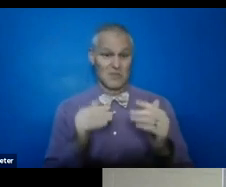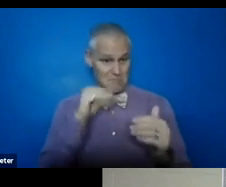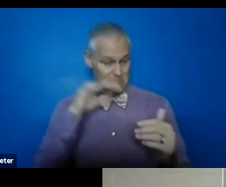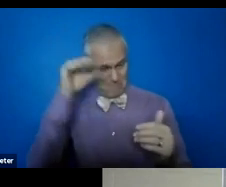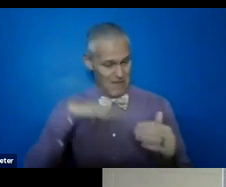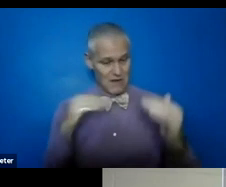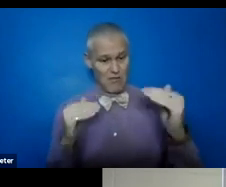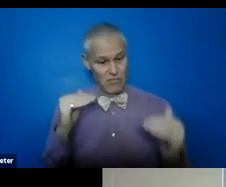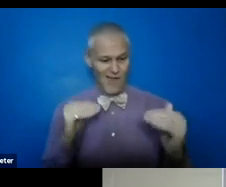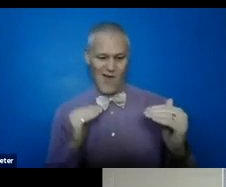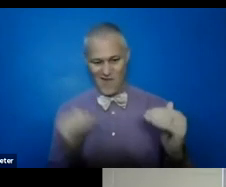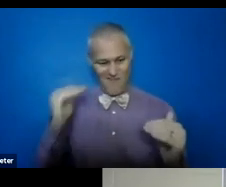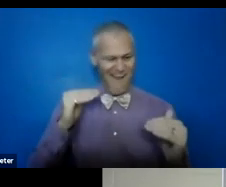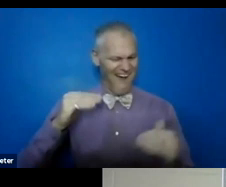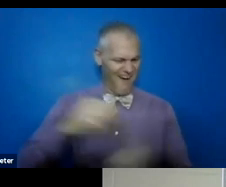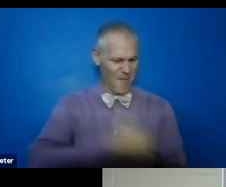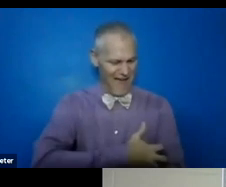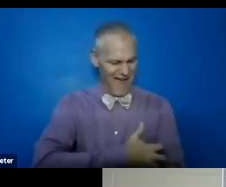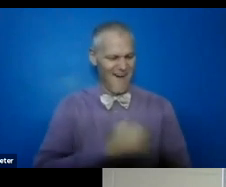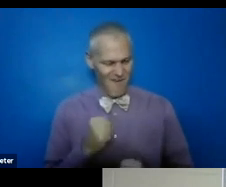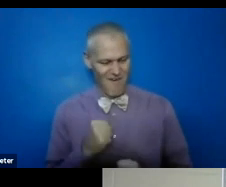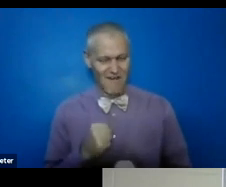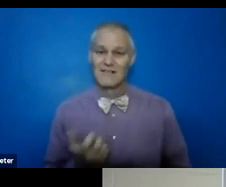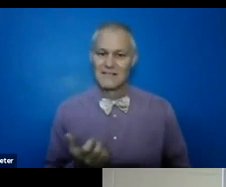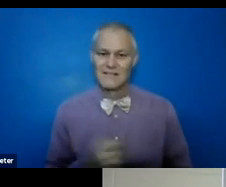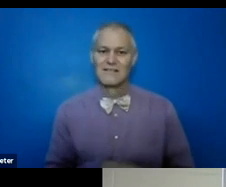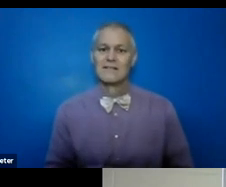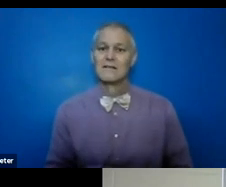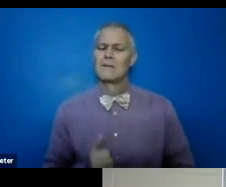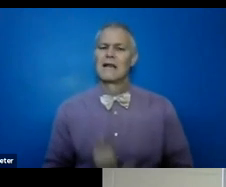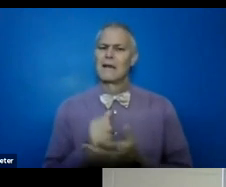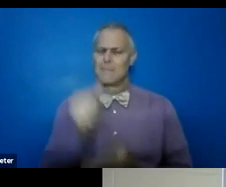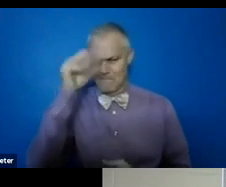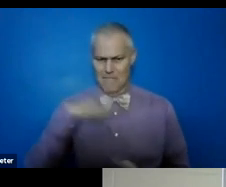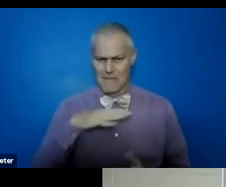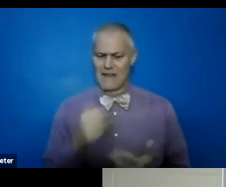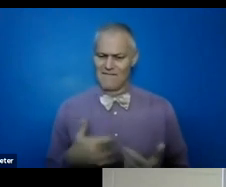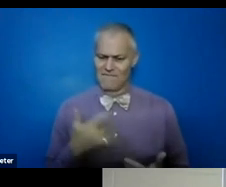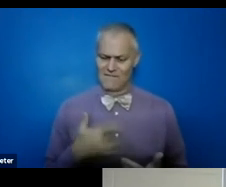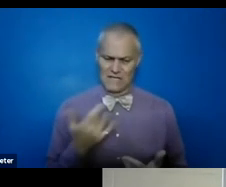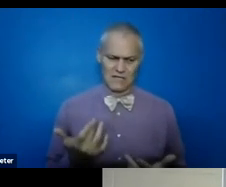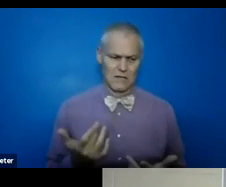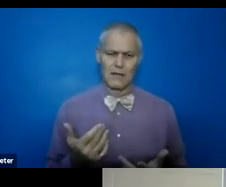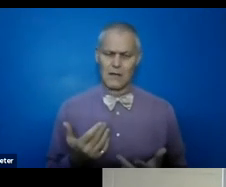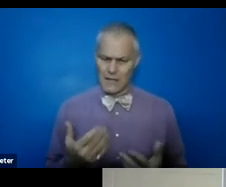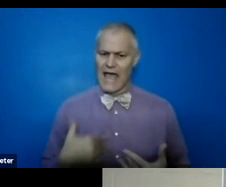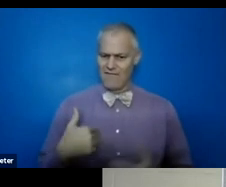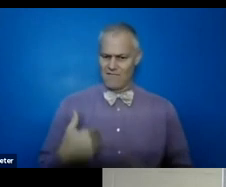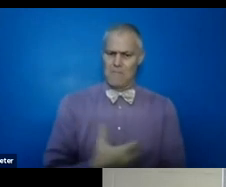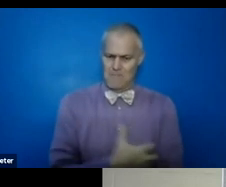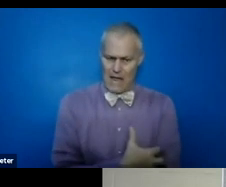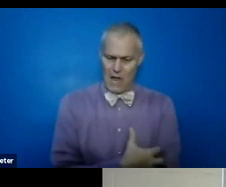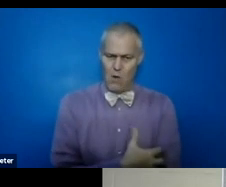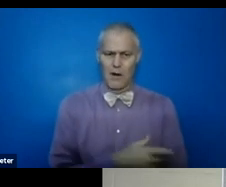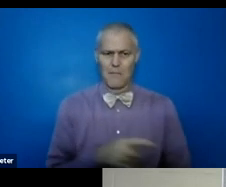And so if you start to have a conversation that's helping men find ways to feel powerful, but in ways that are